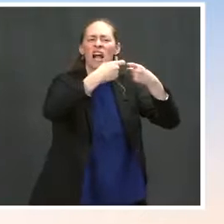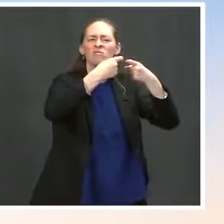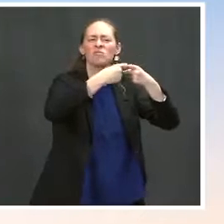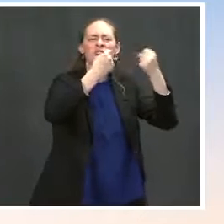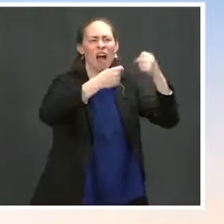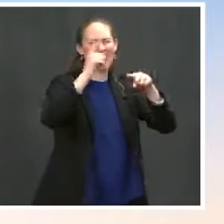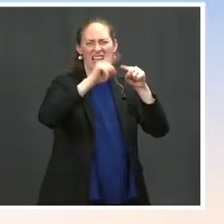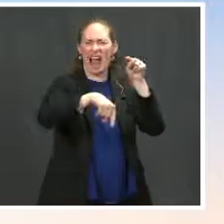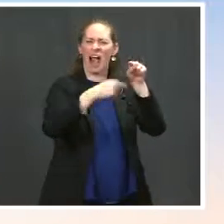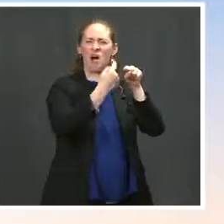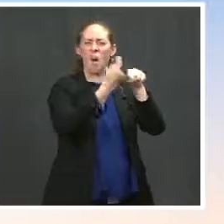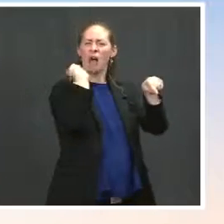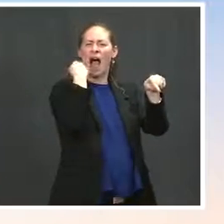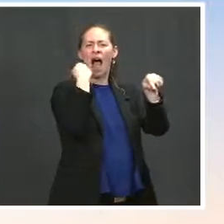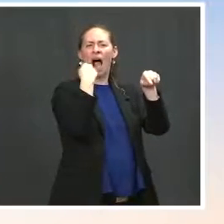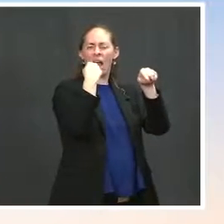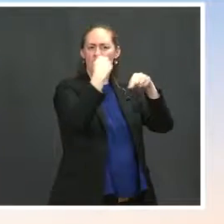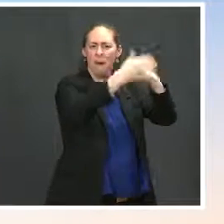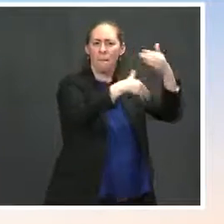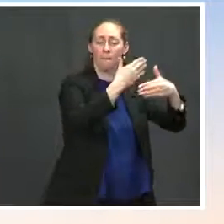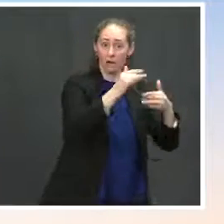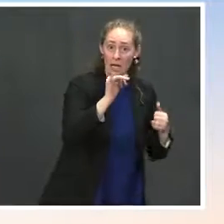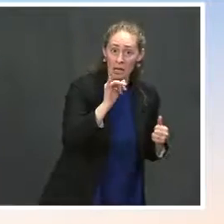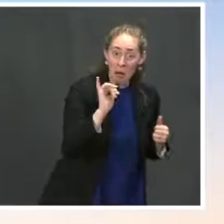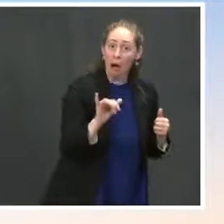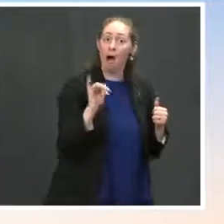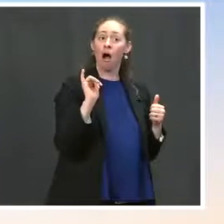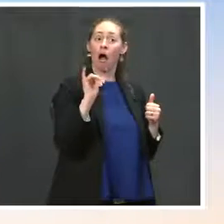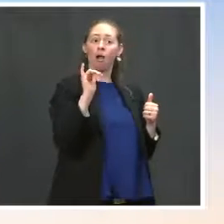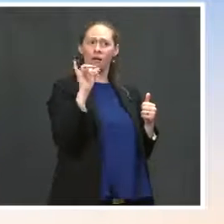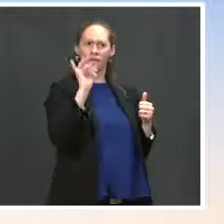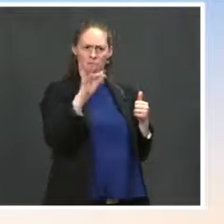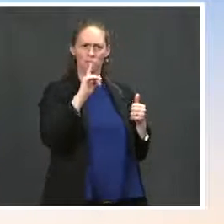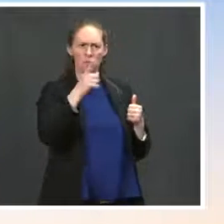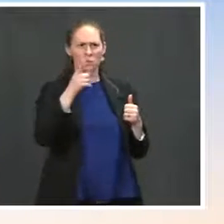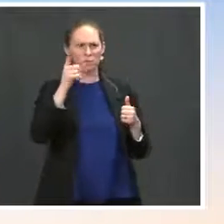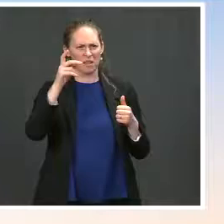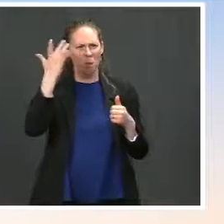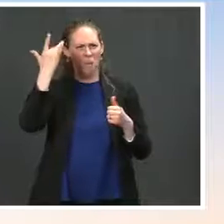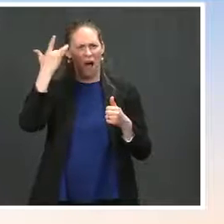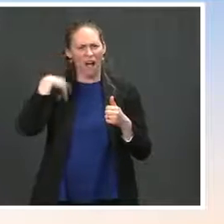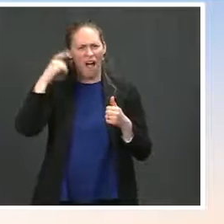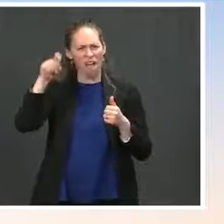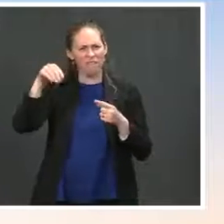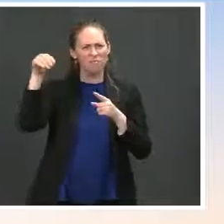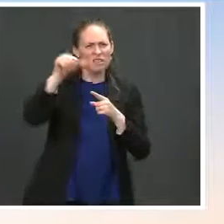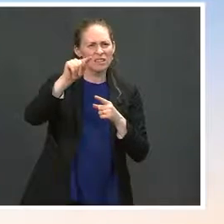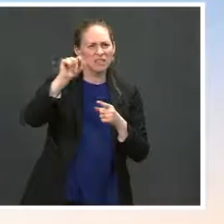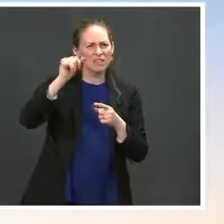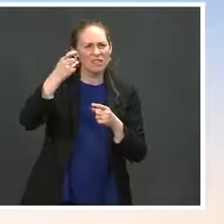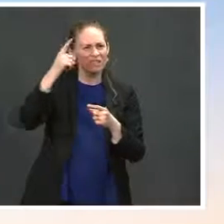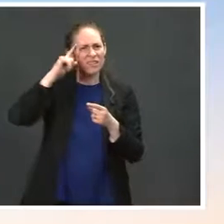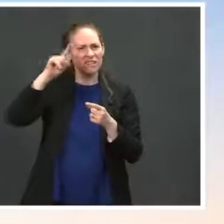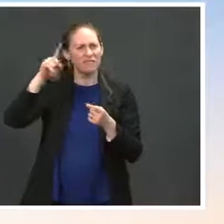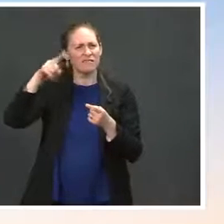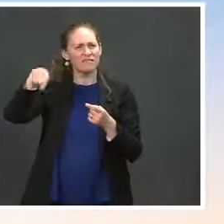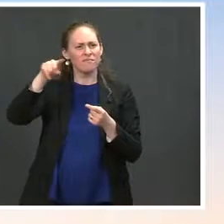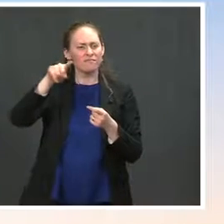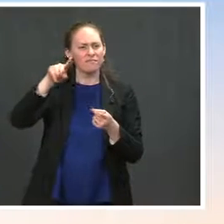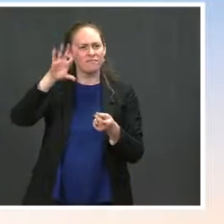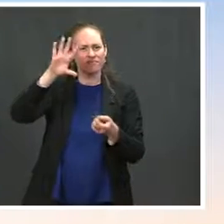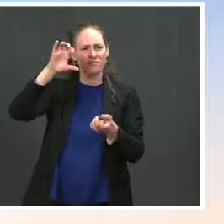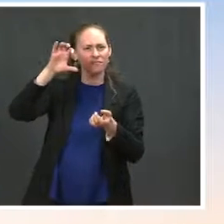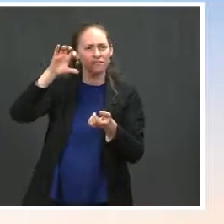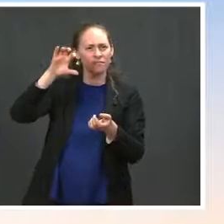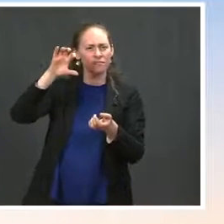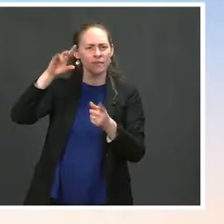force. If that's the case, why should taxpayers pay for 500,000 electric vehicle charging